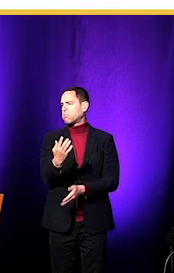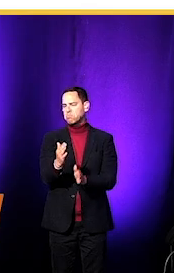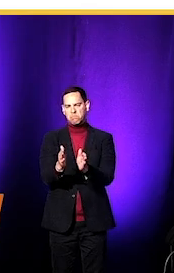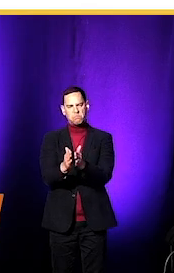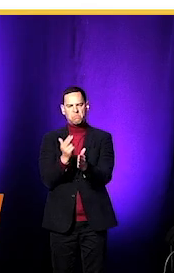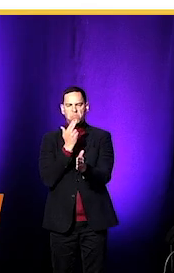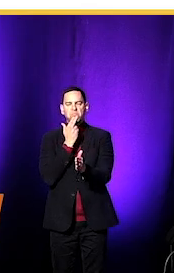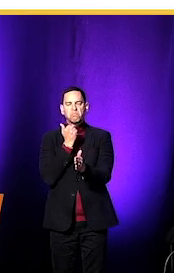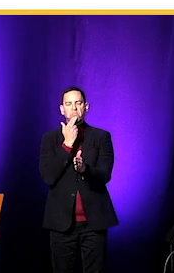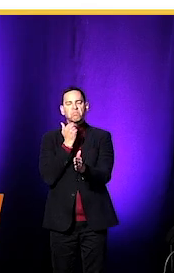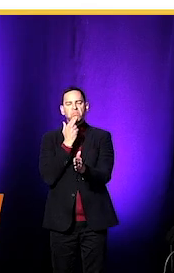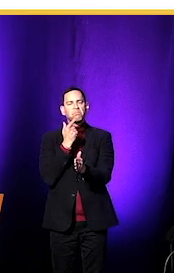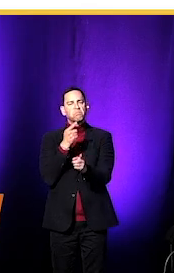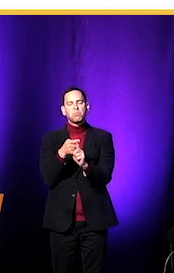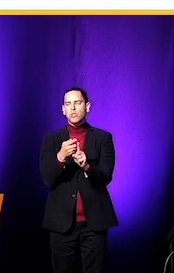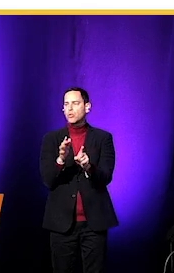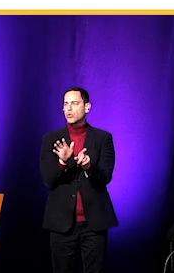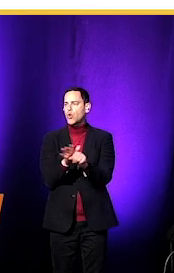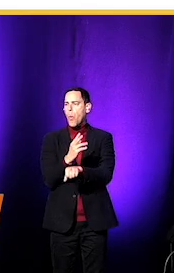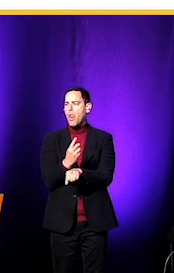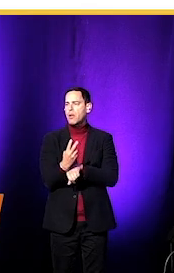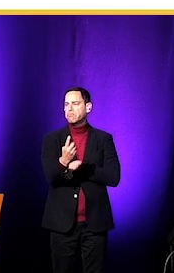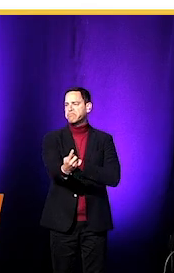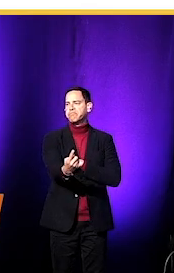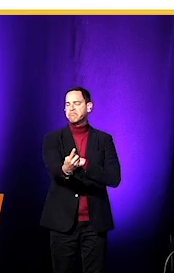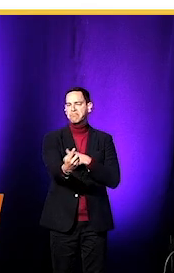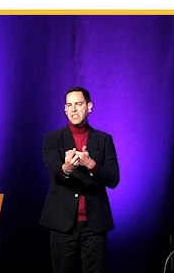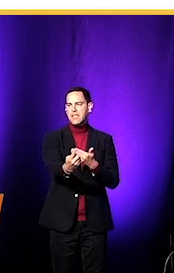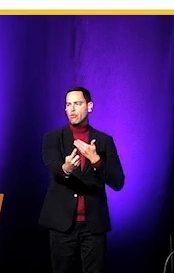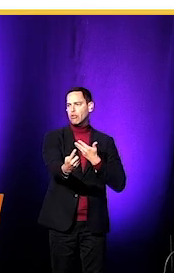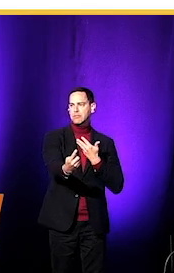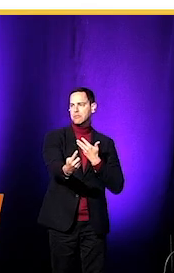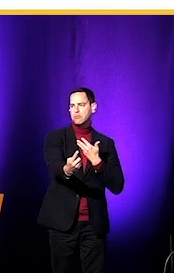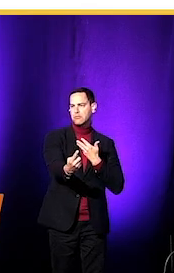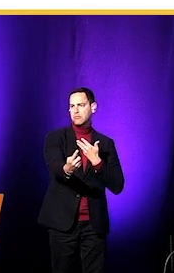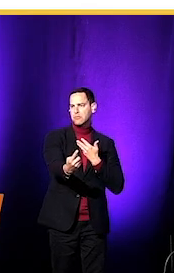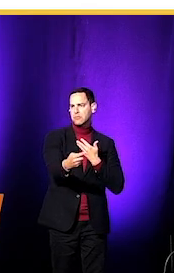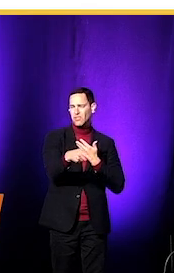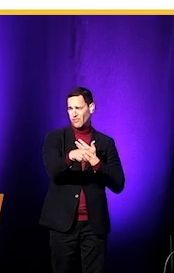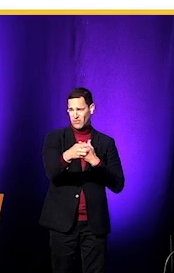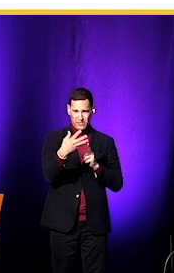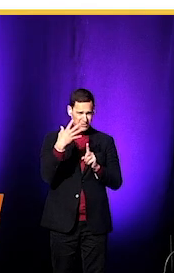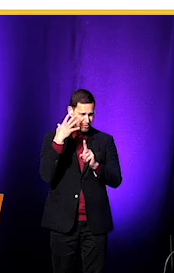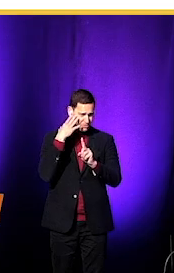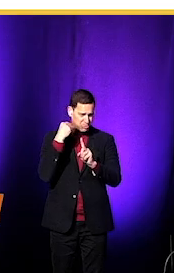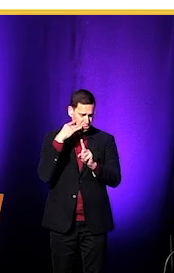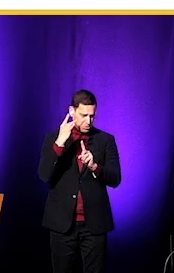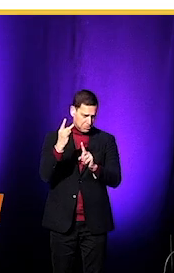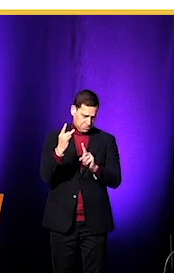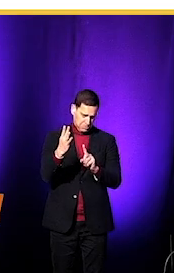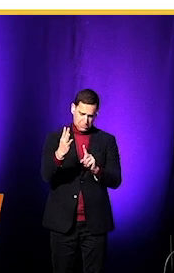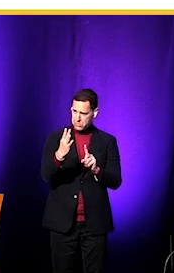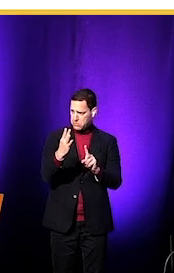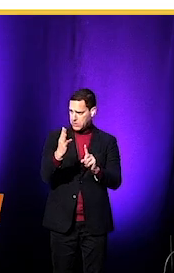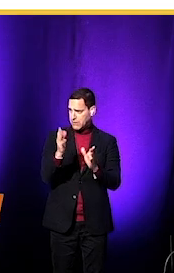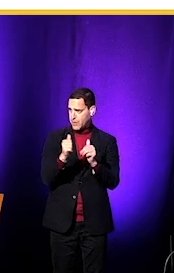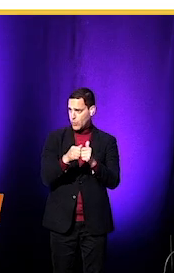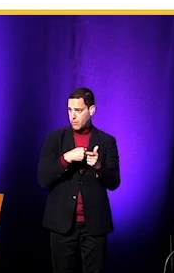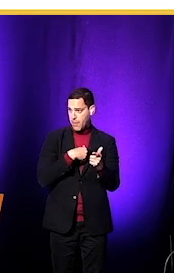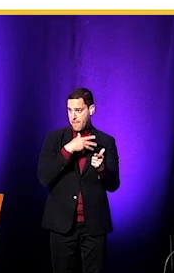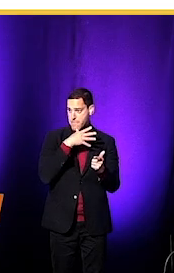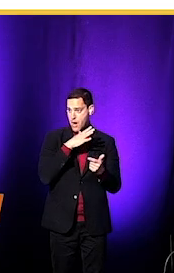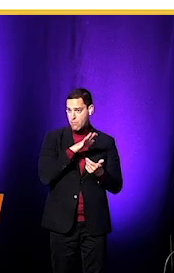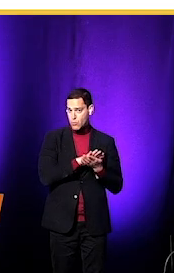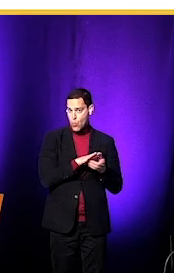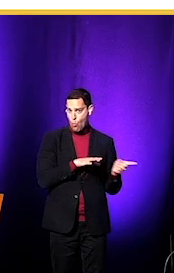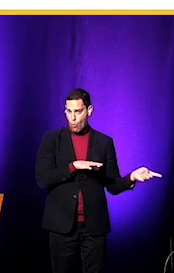and had to experience so much more than even the students in William Plaza, where my mother is. I wanted